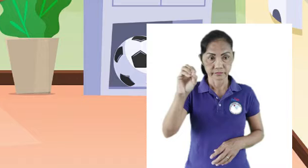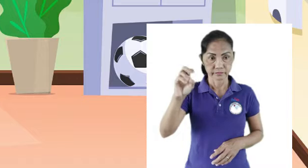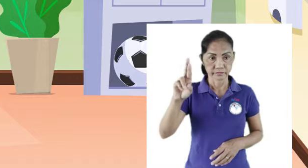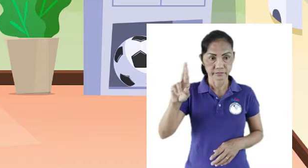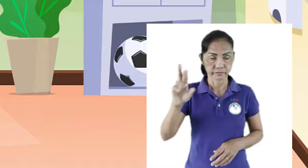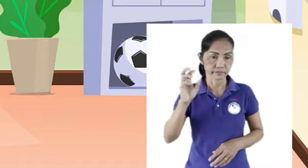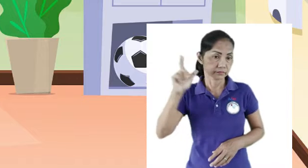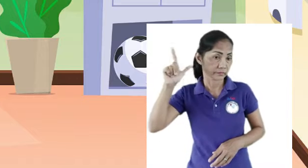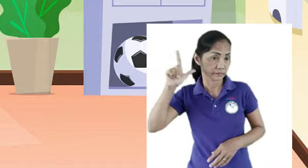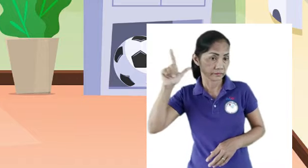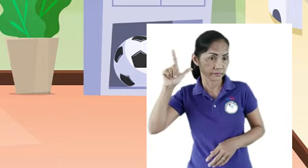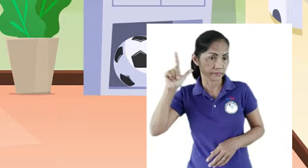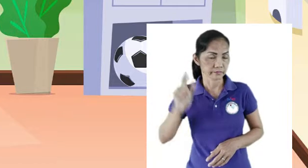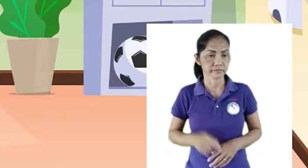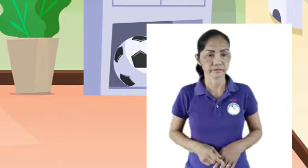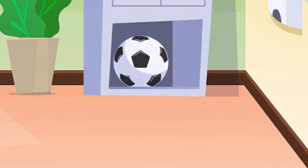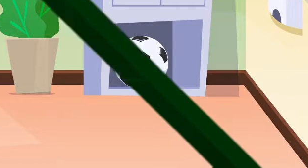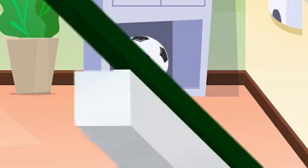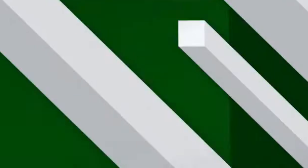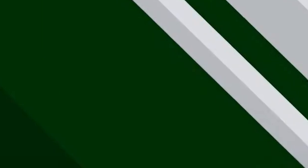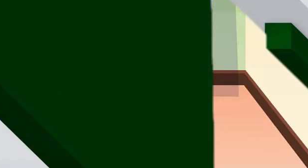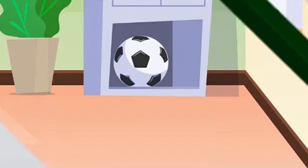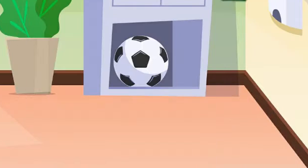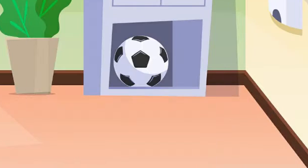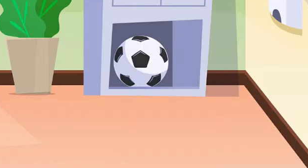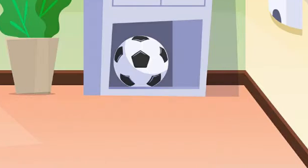Watch or listen.